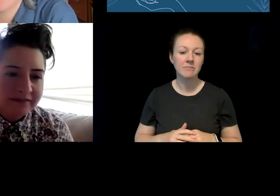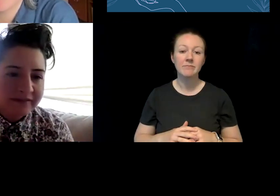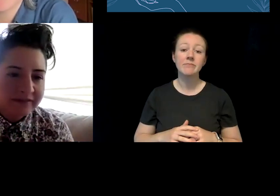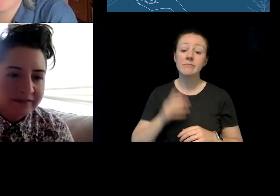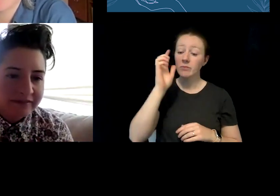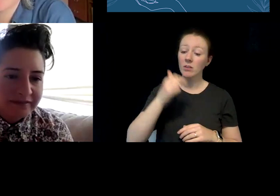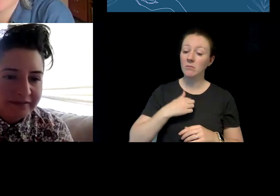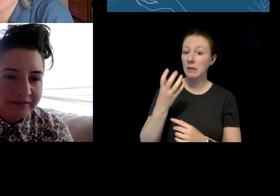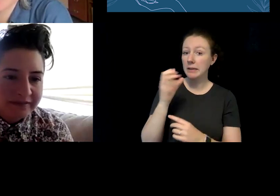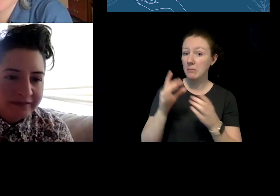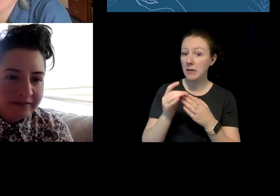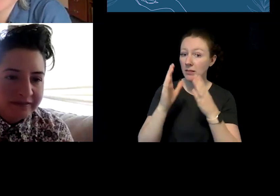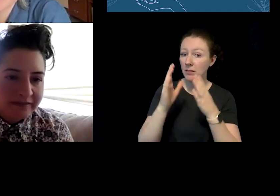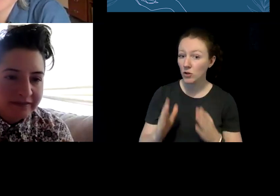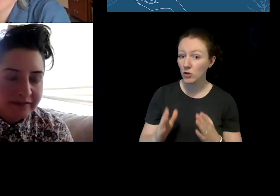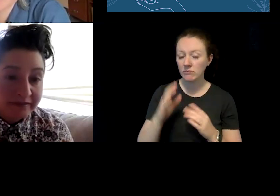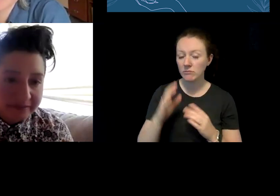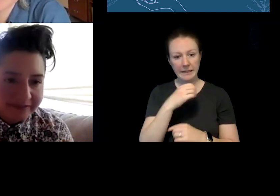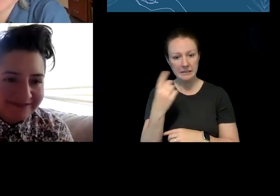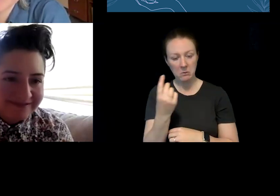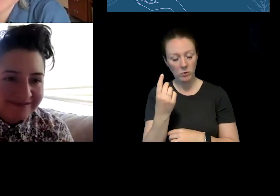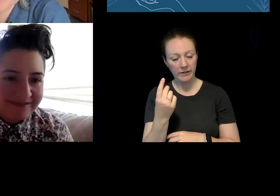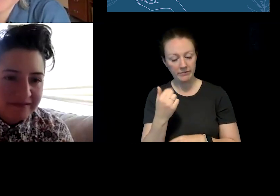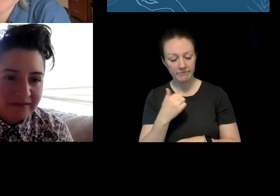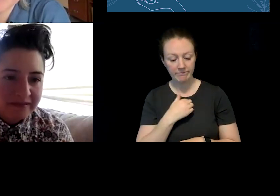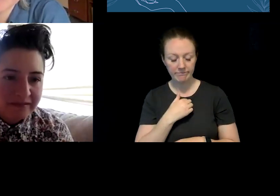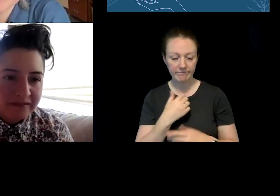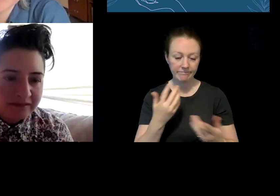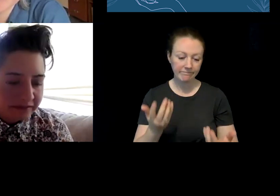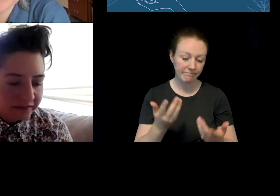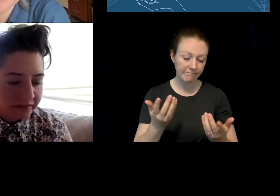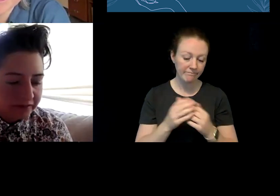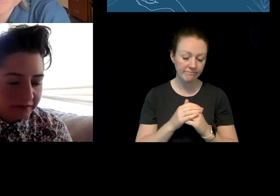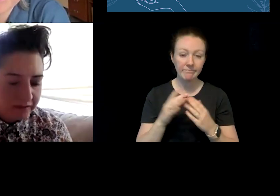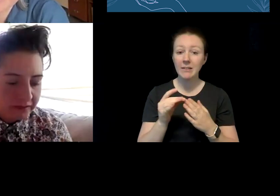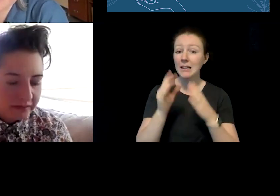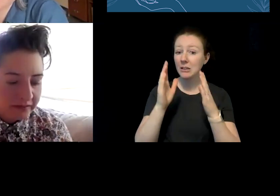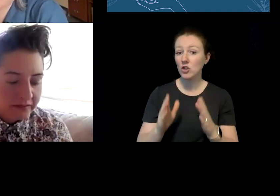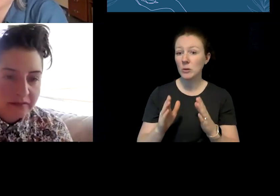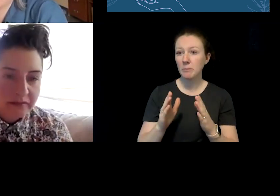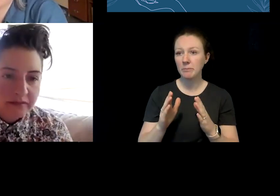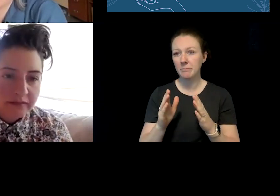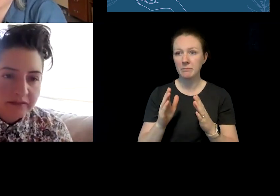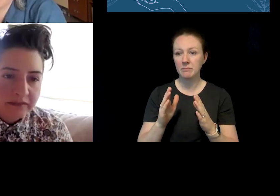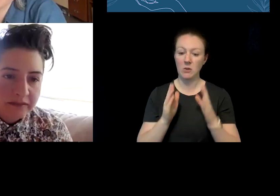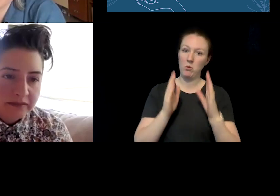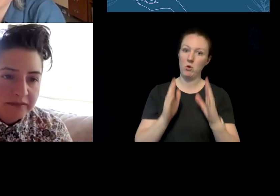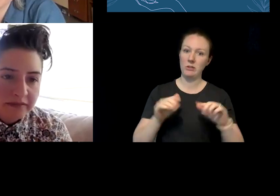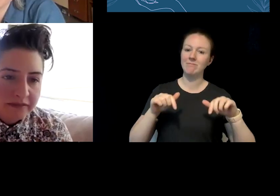as a, I guess, you know, someone that's sometimes in a leadership place in a room, is that, you